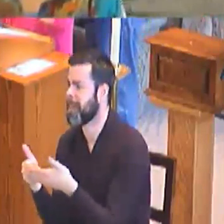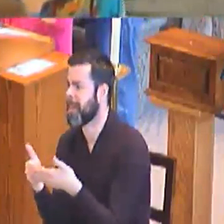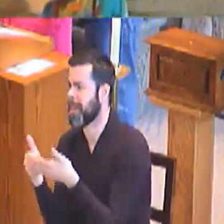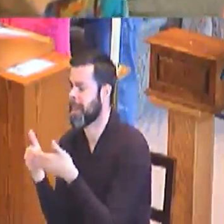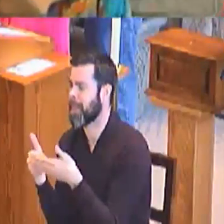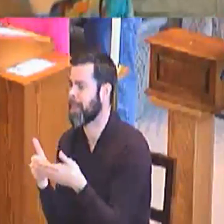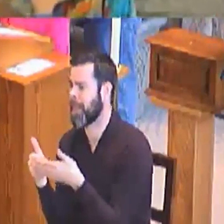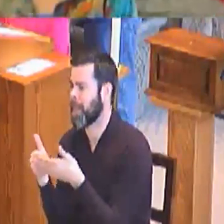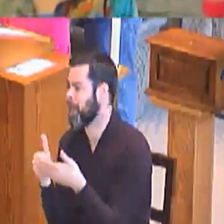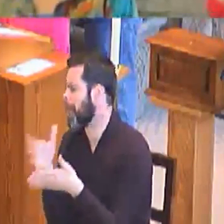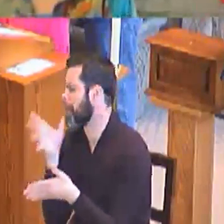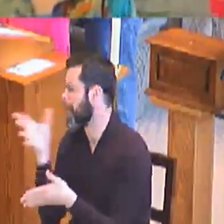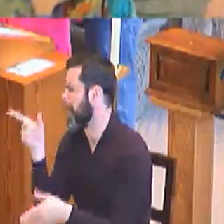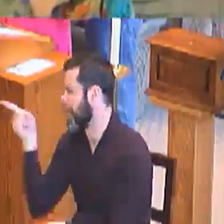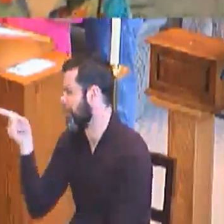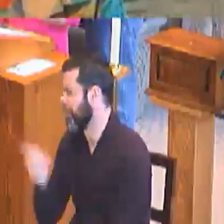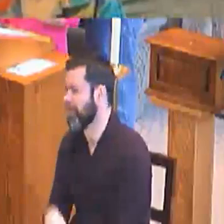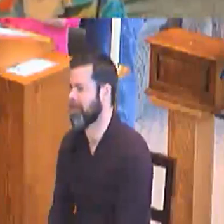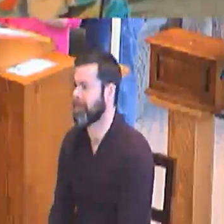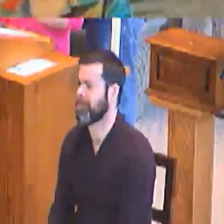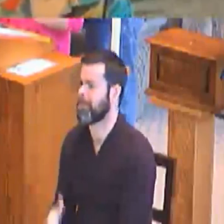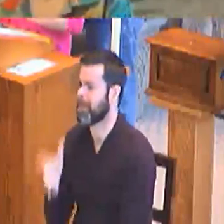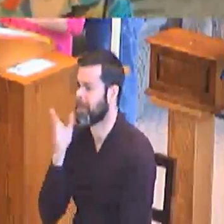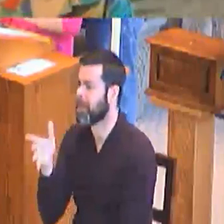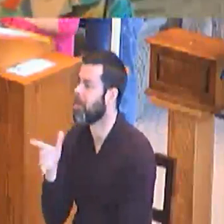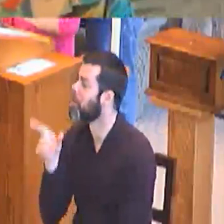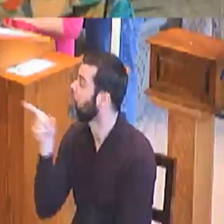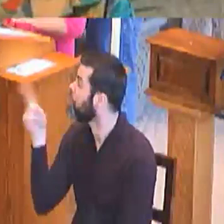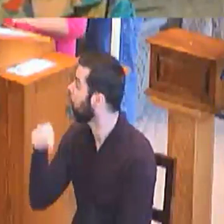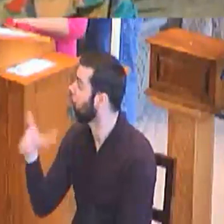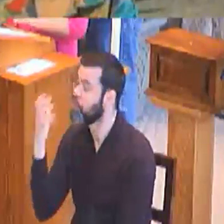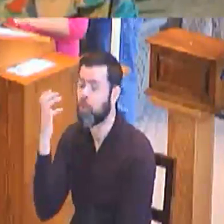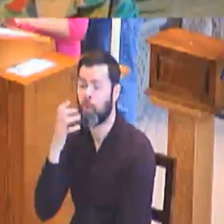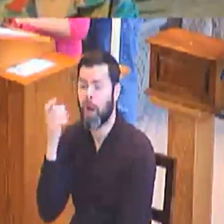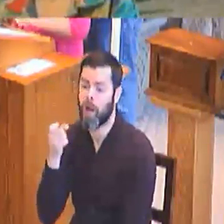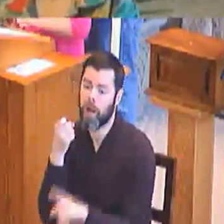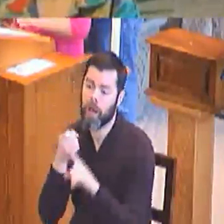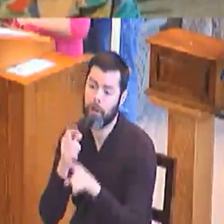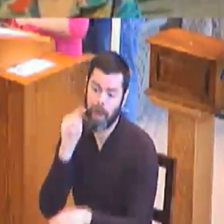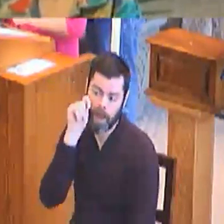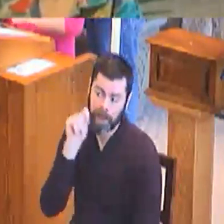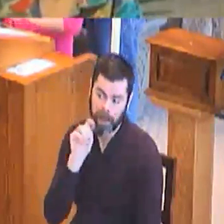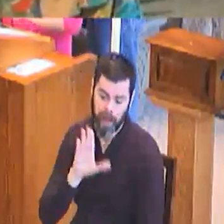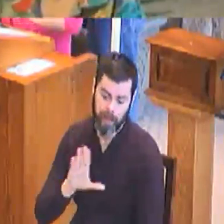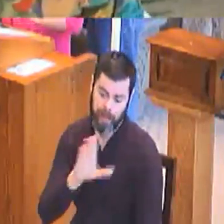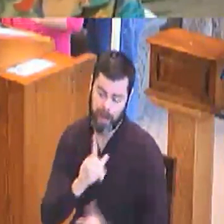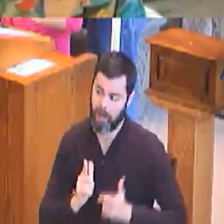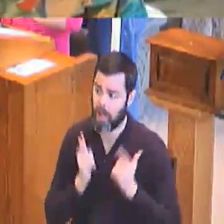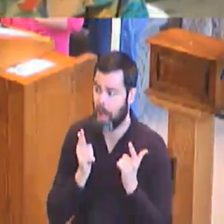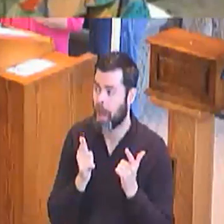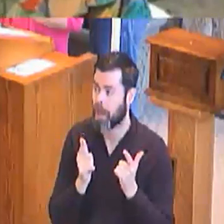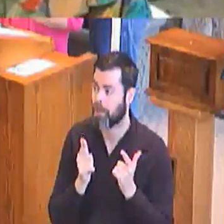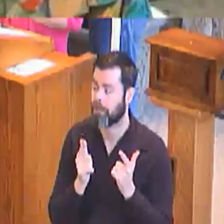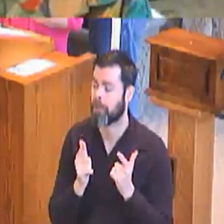What a difference all of you made together for many, many teens out there and others. They